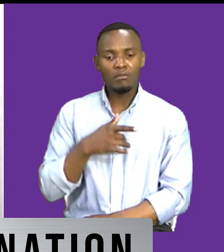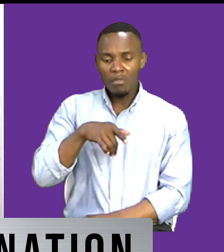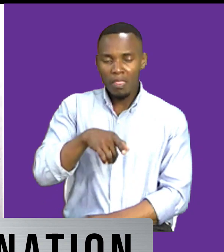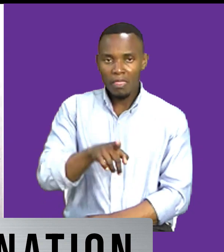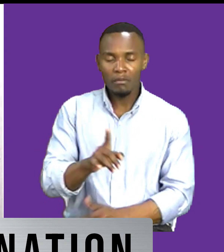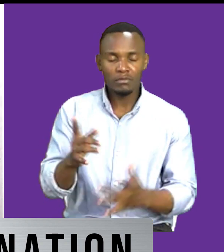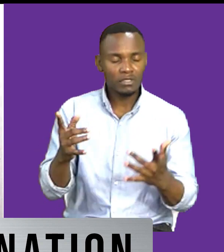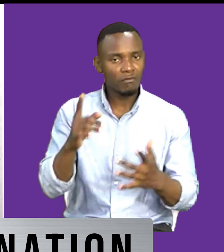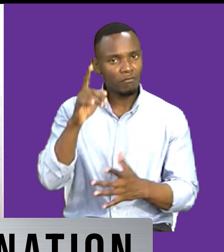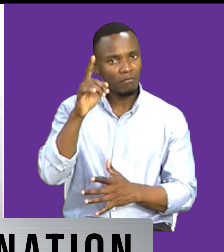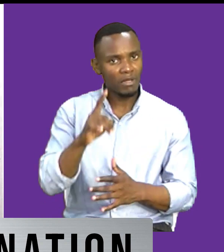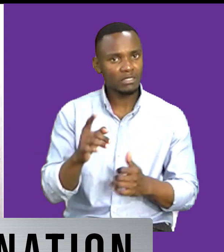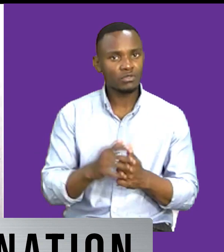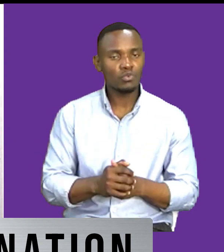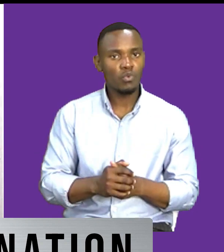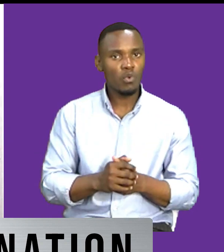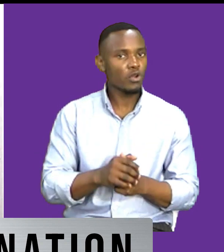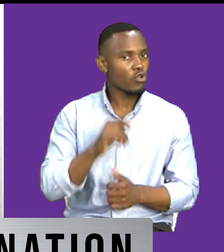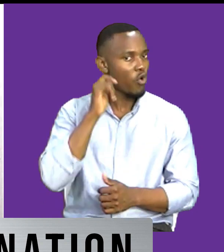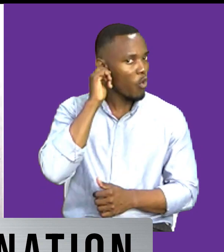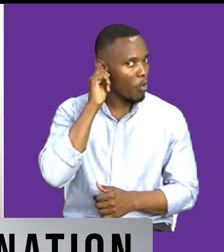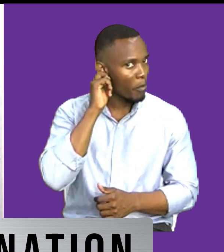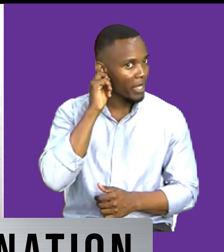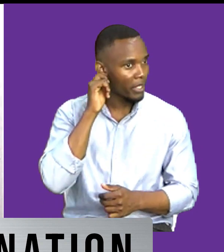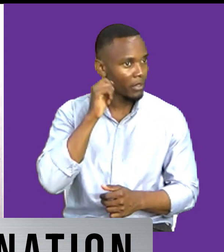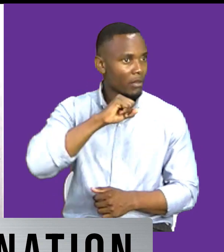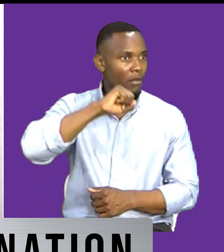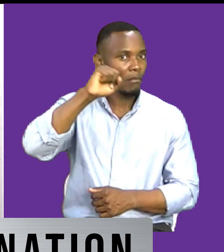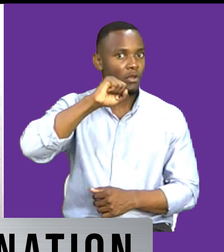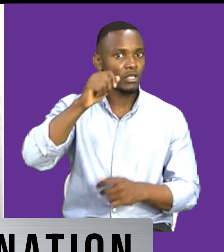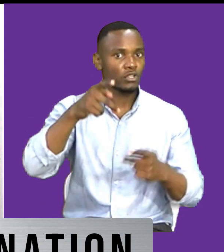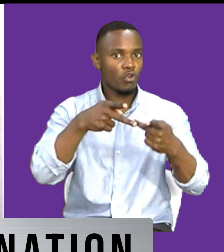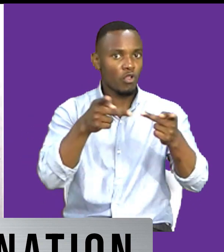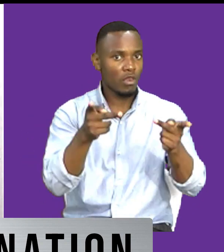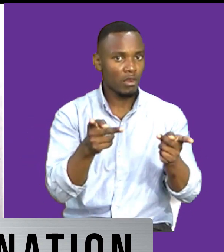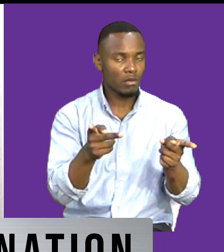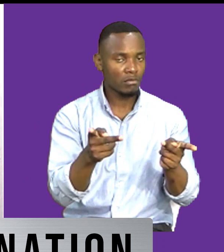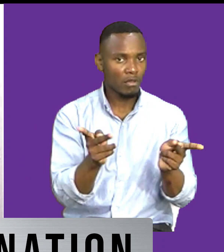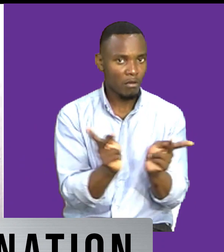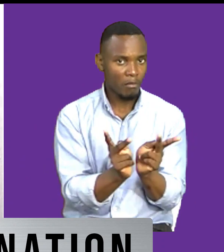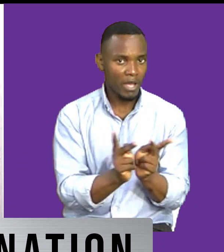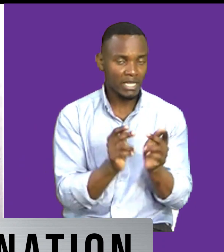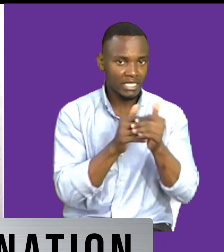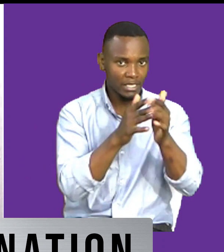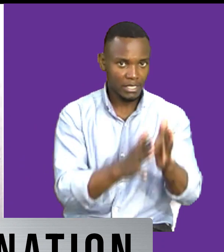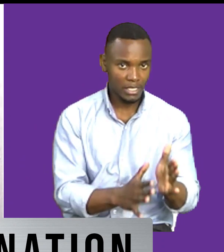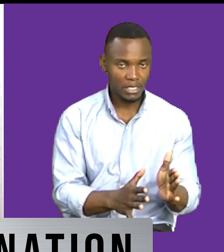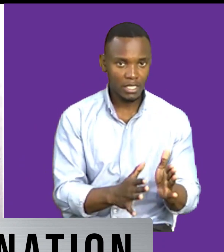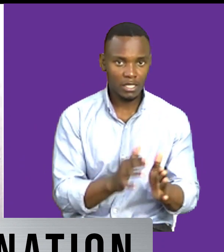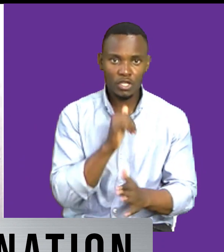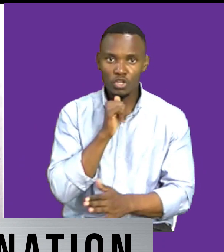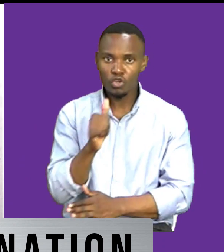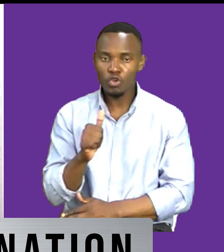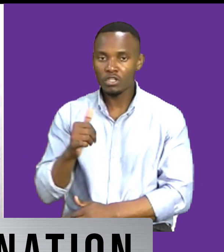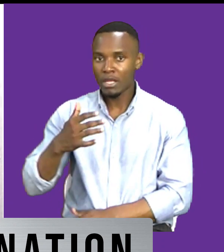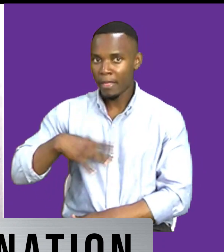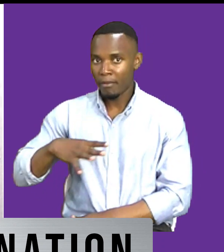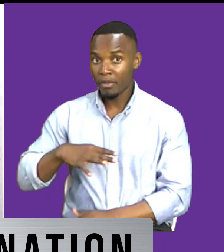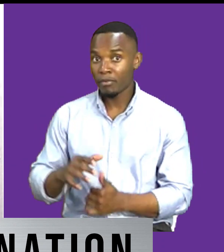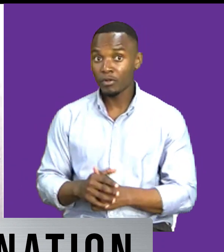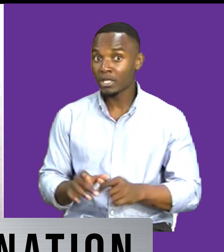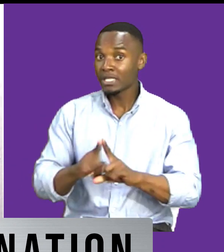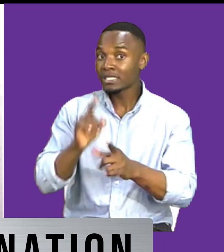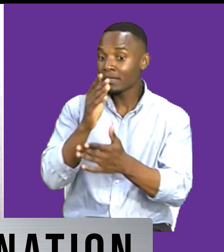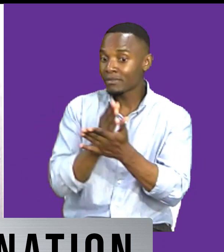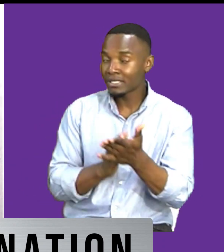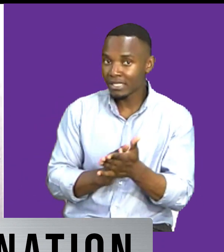political leaders as opposed to the people. Because even if you look at the arguments of Punguza Mzigo, some of those